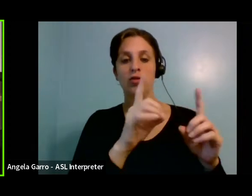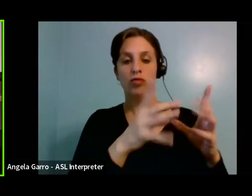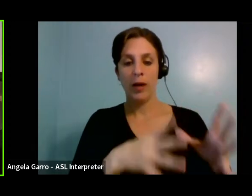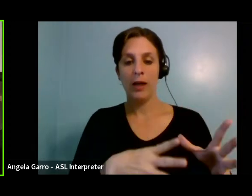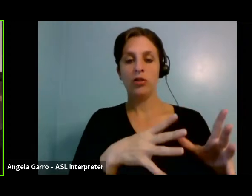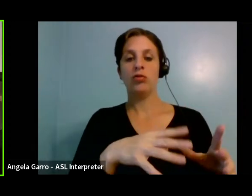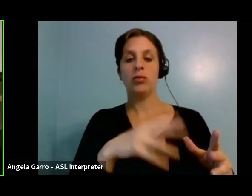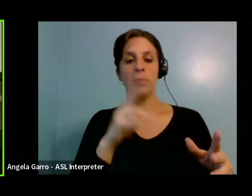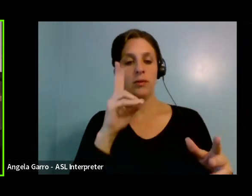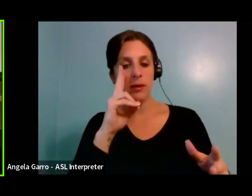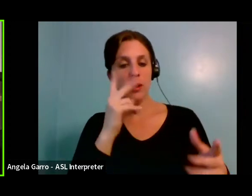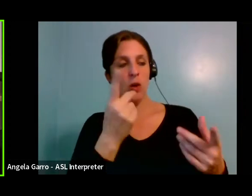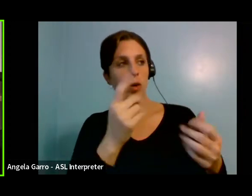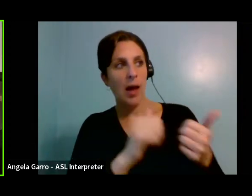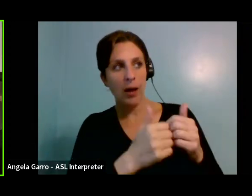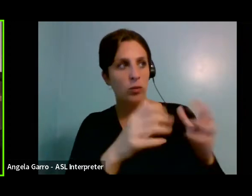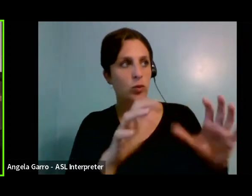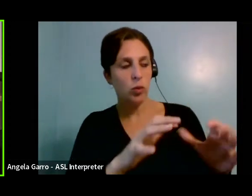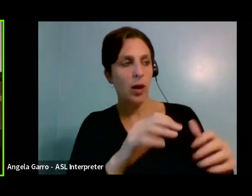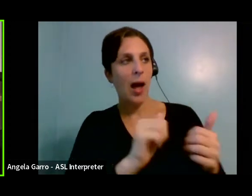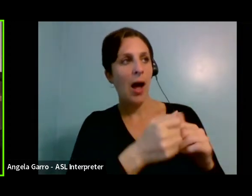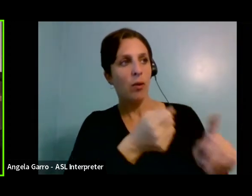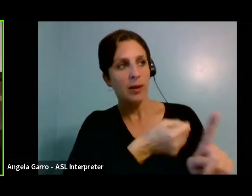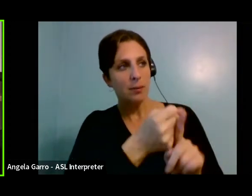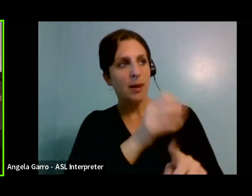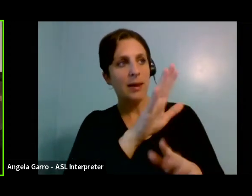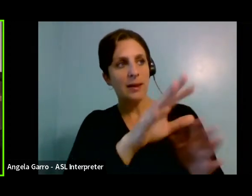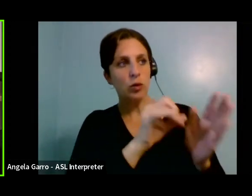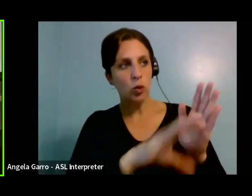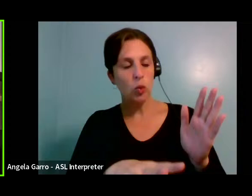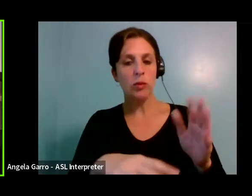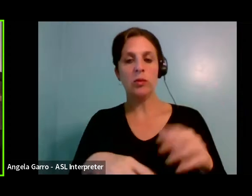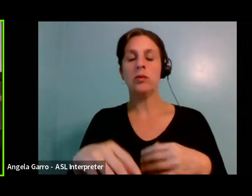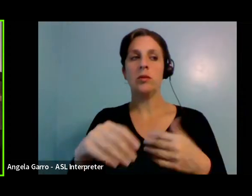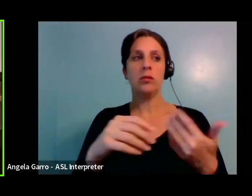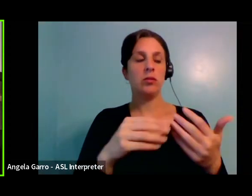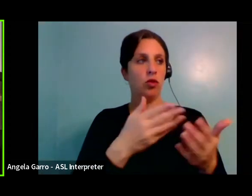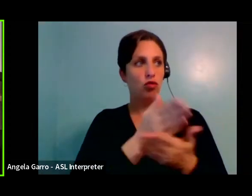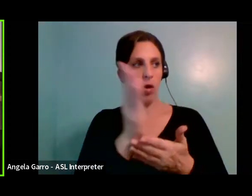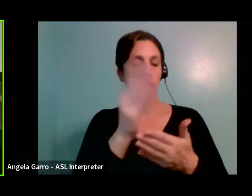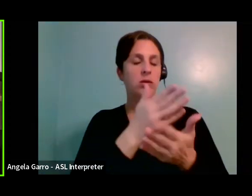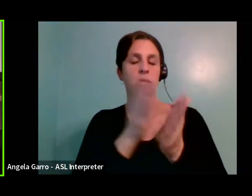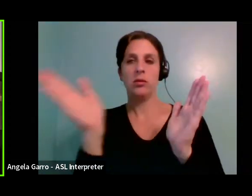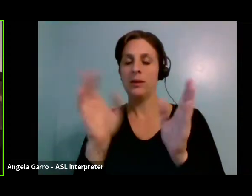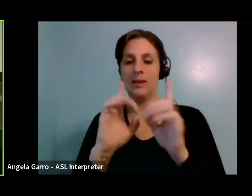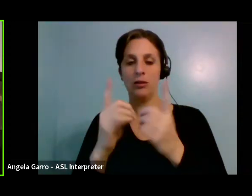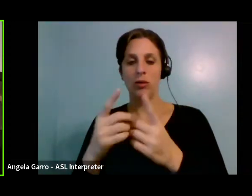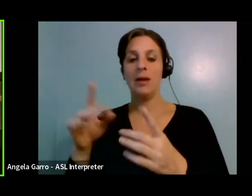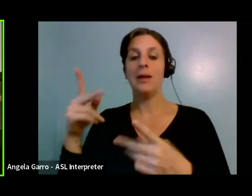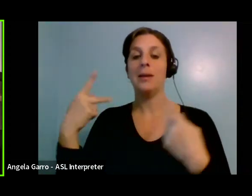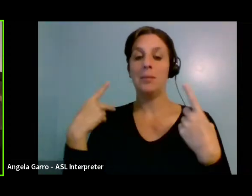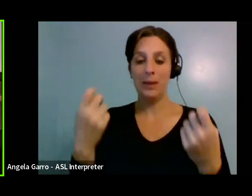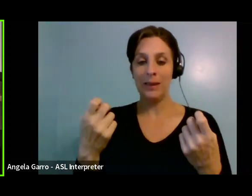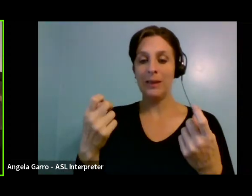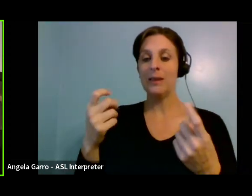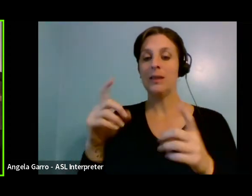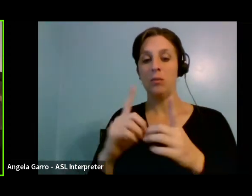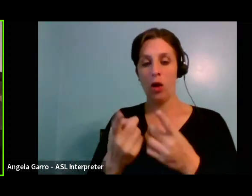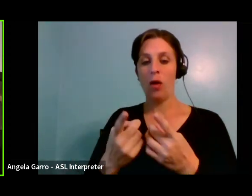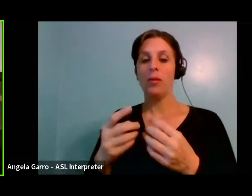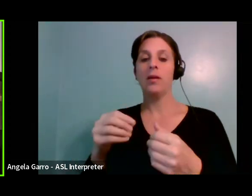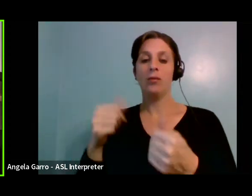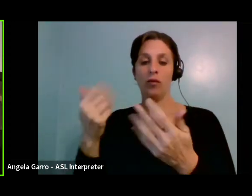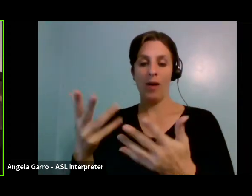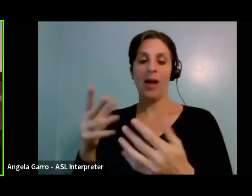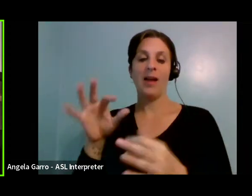students across the district. And the PE department provided feedback that I included in